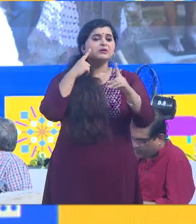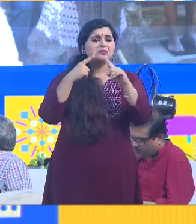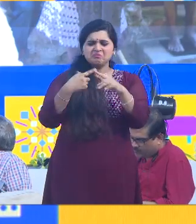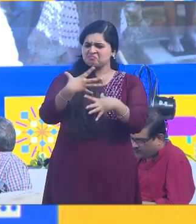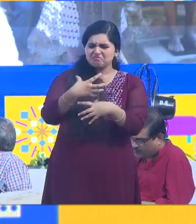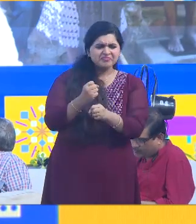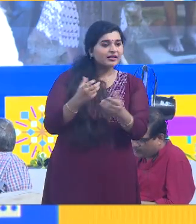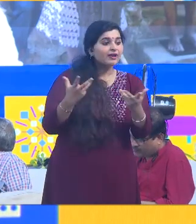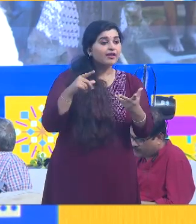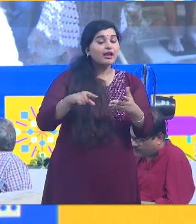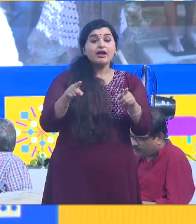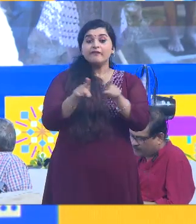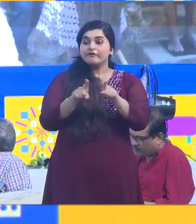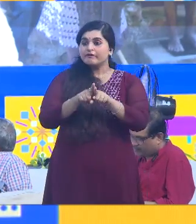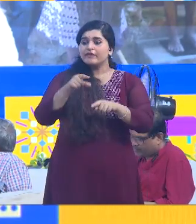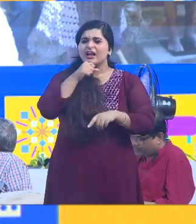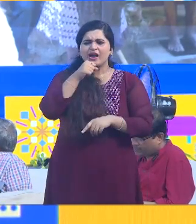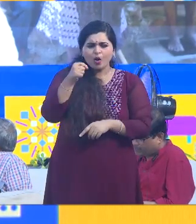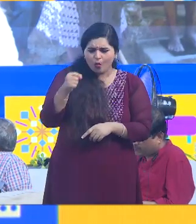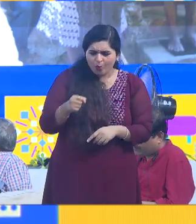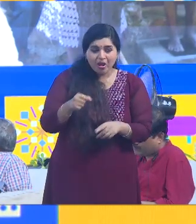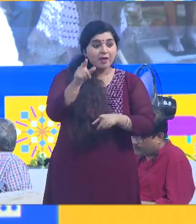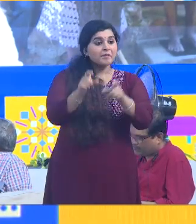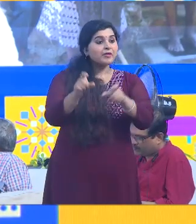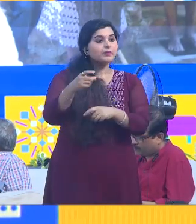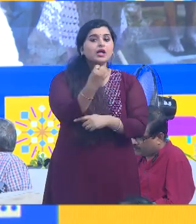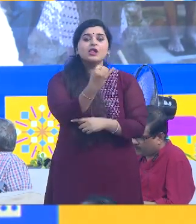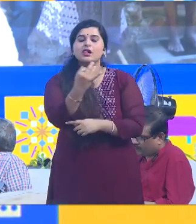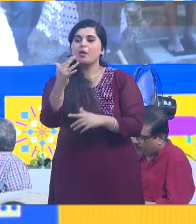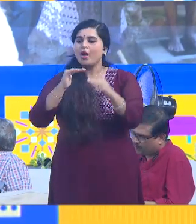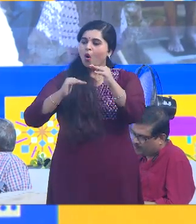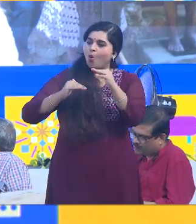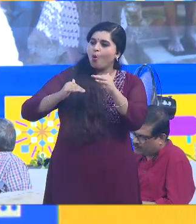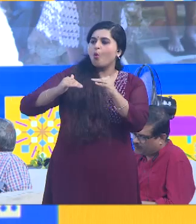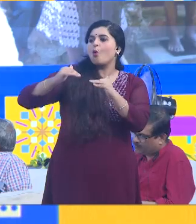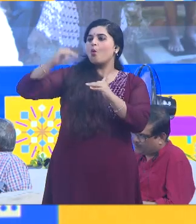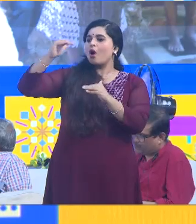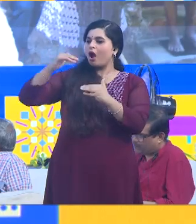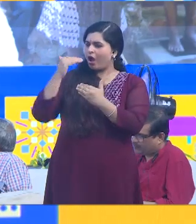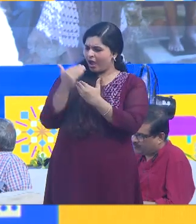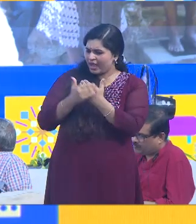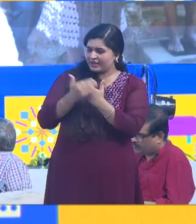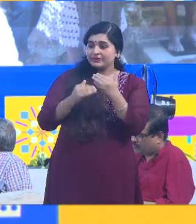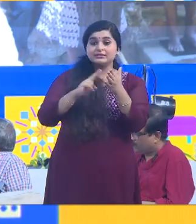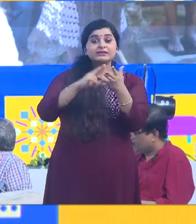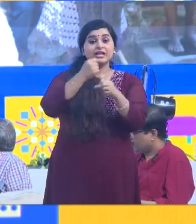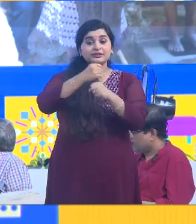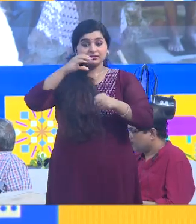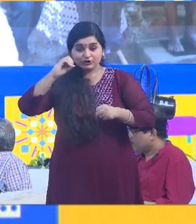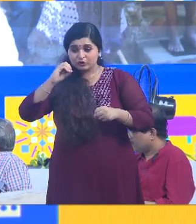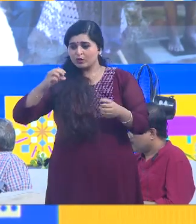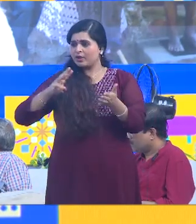today, the kind of increasing elderly population in the state, and the integration it requires with NGOs and Ayush and medical